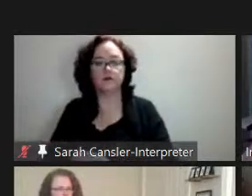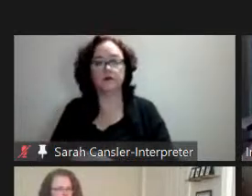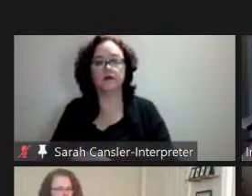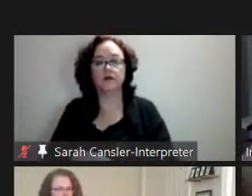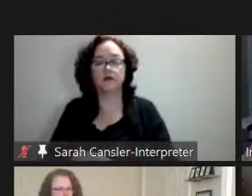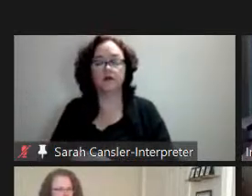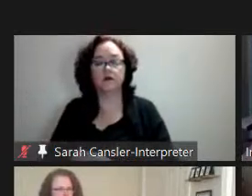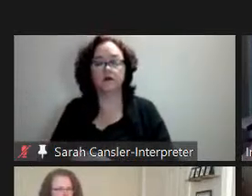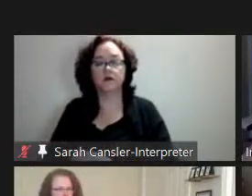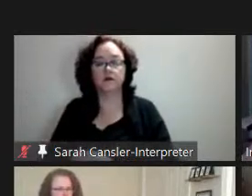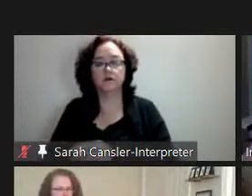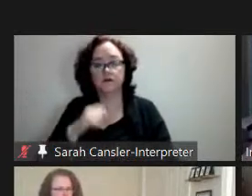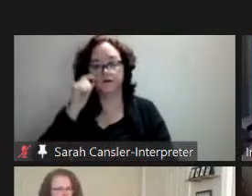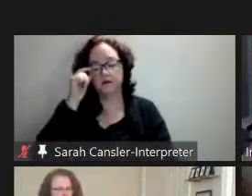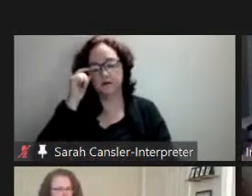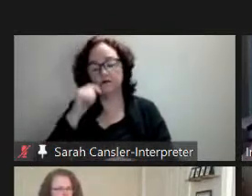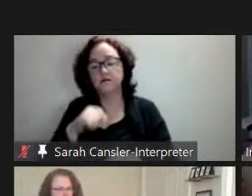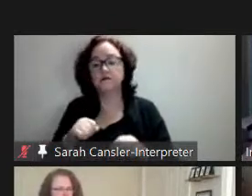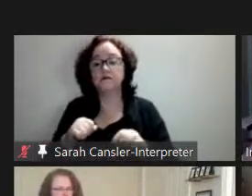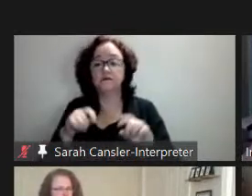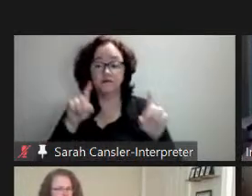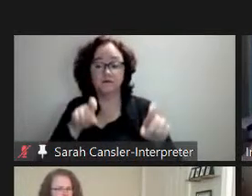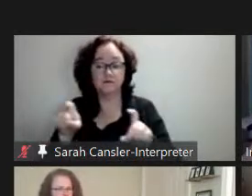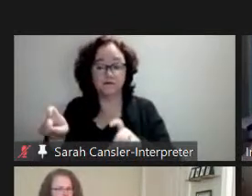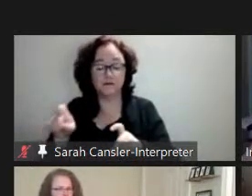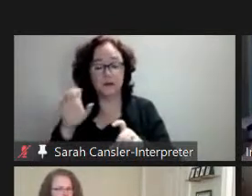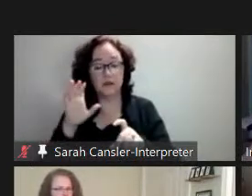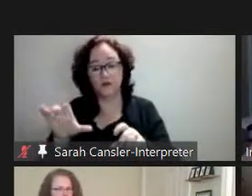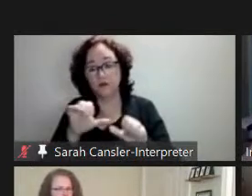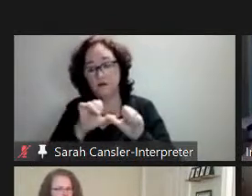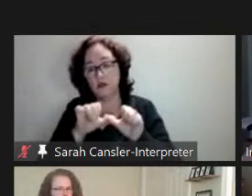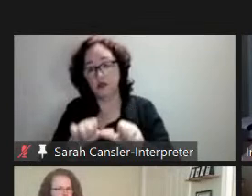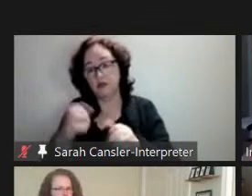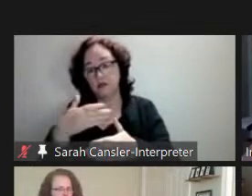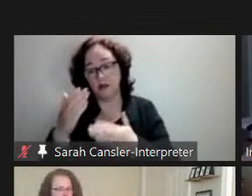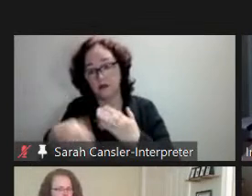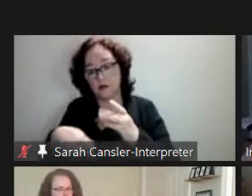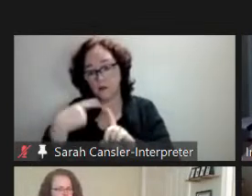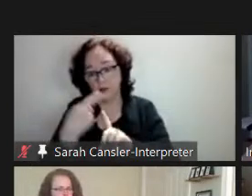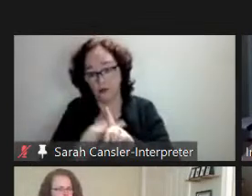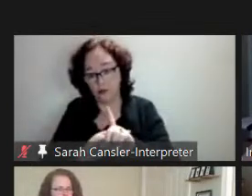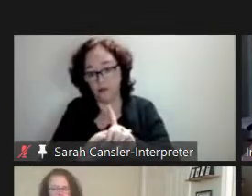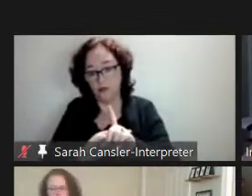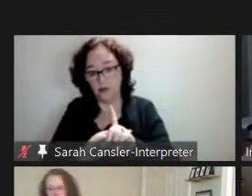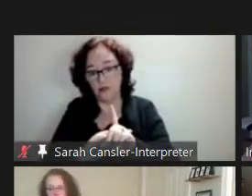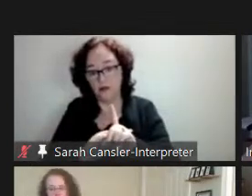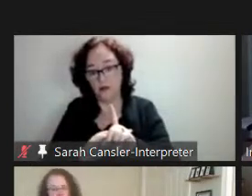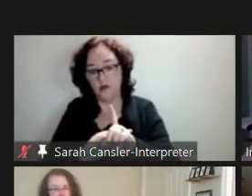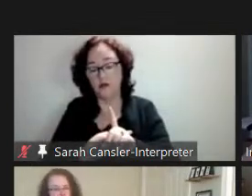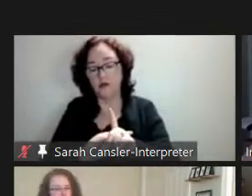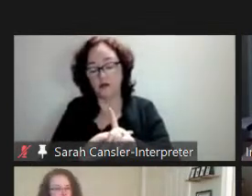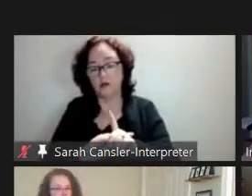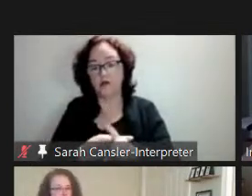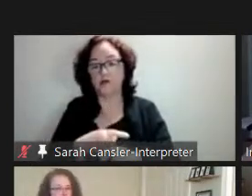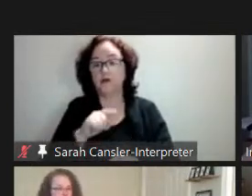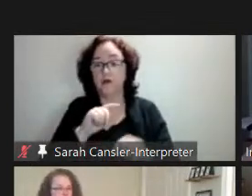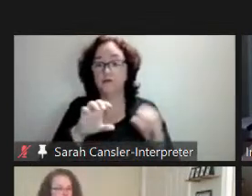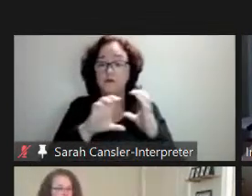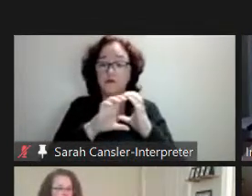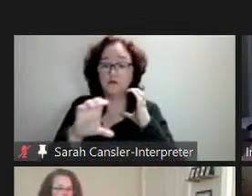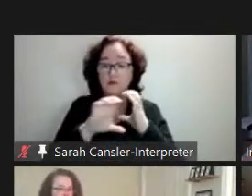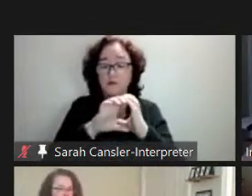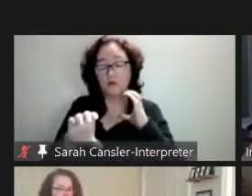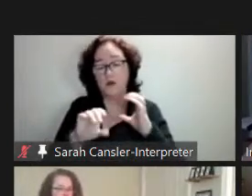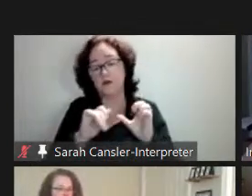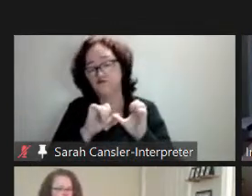gonna continue at least till the end of the month. We run those cars over a long period of time